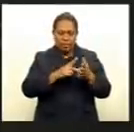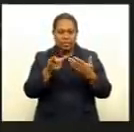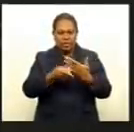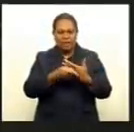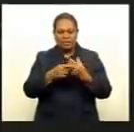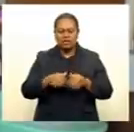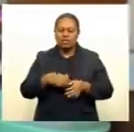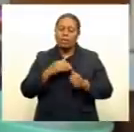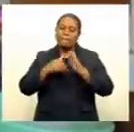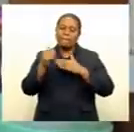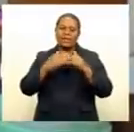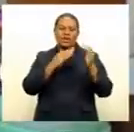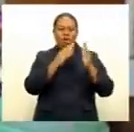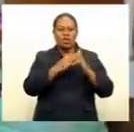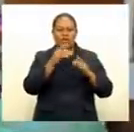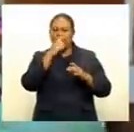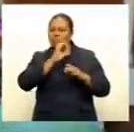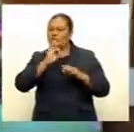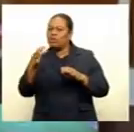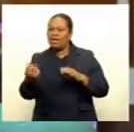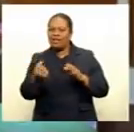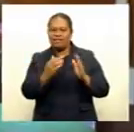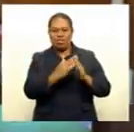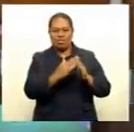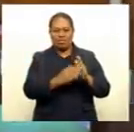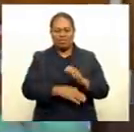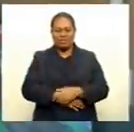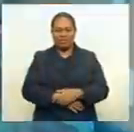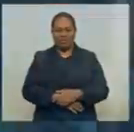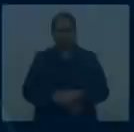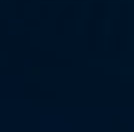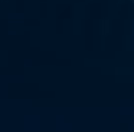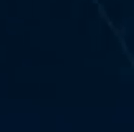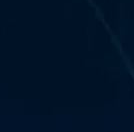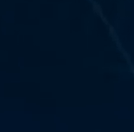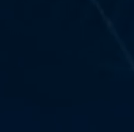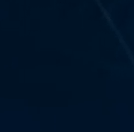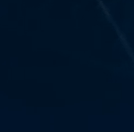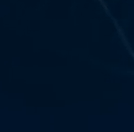the homeless. Sainiani Boila, FBC News.